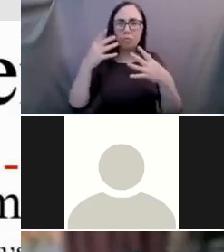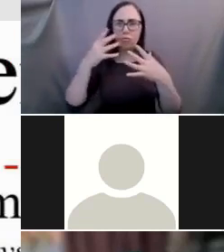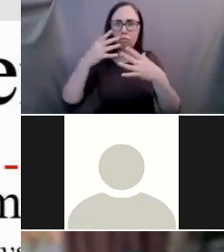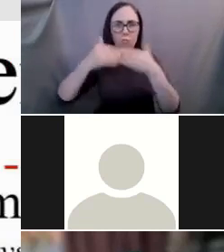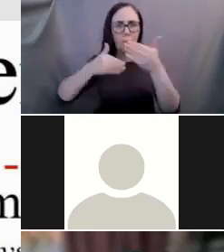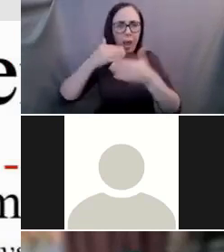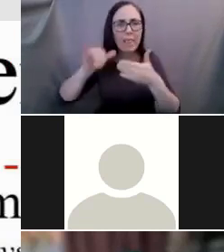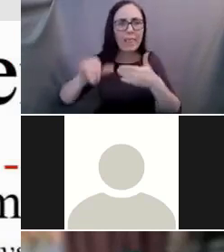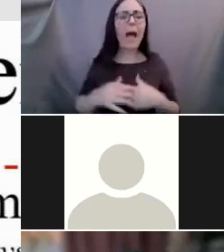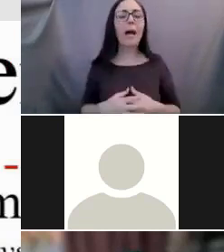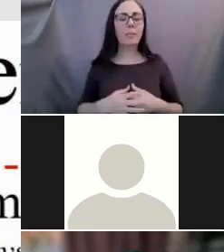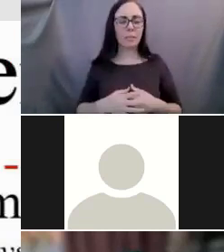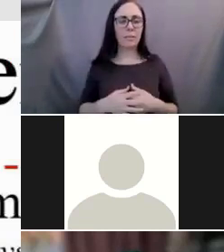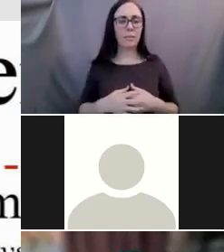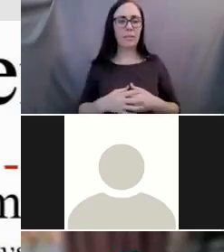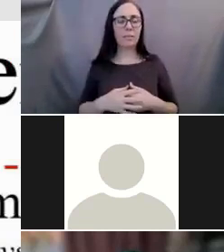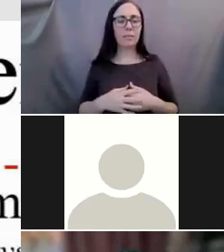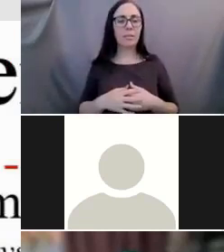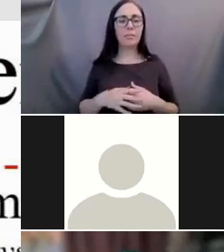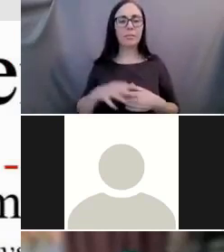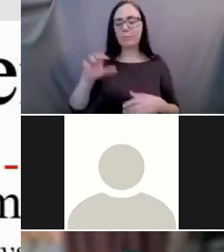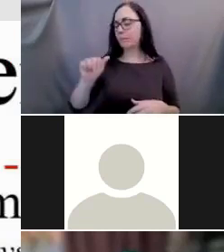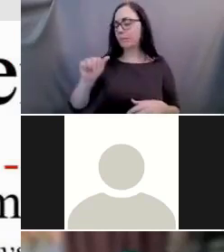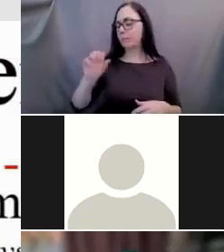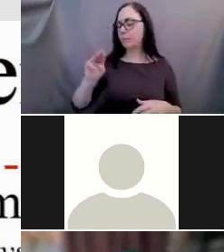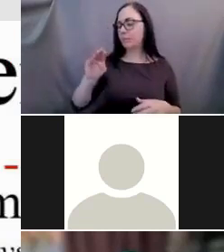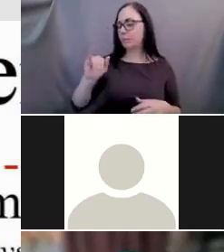And the amygdala interprets emotional significance.